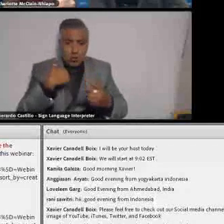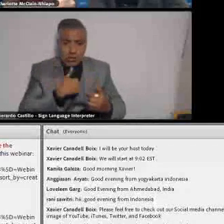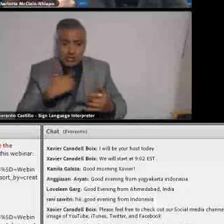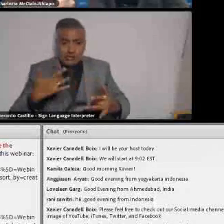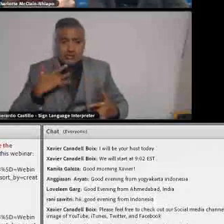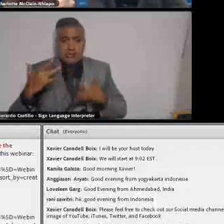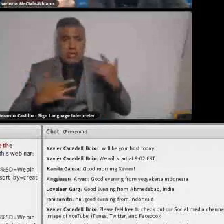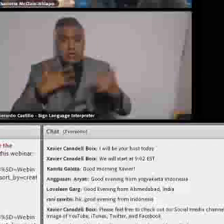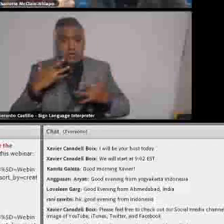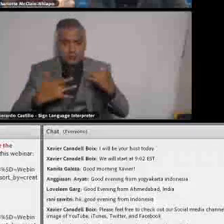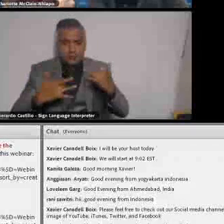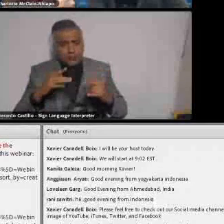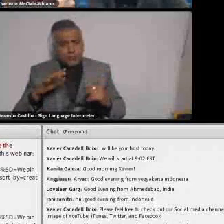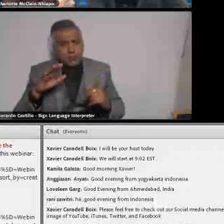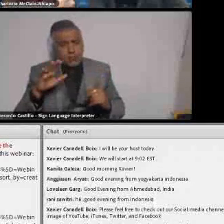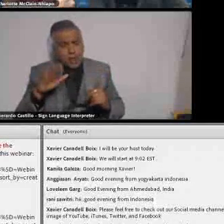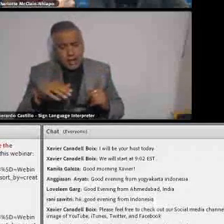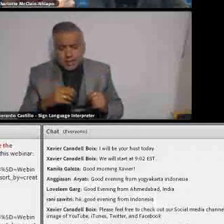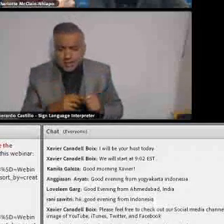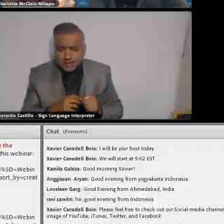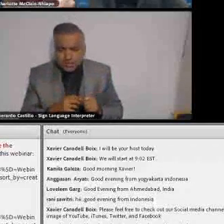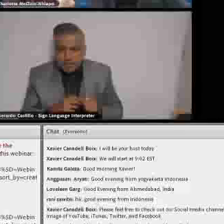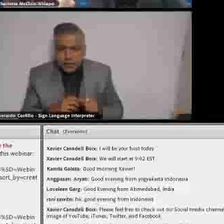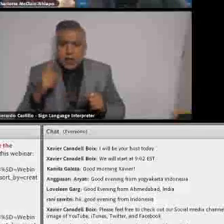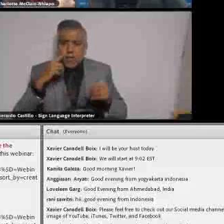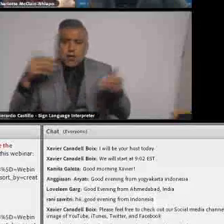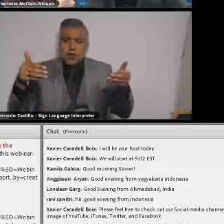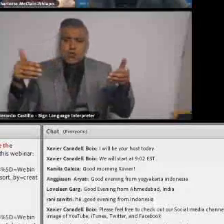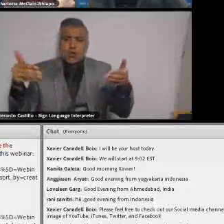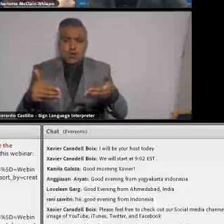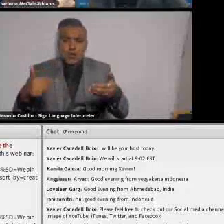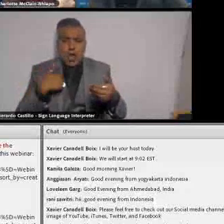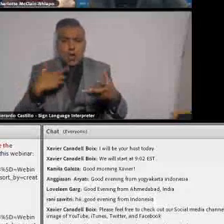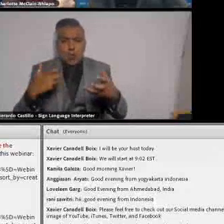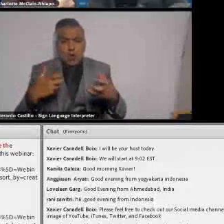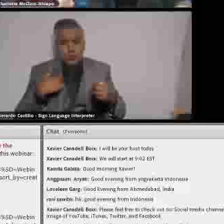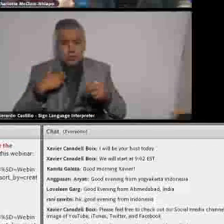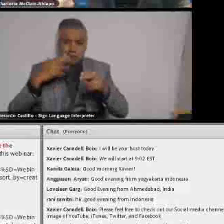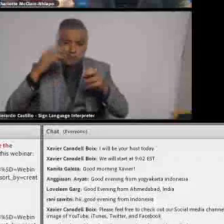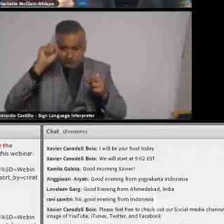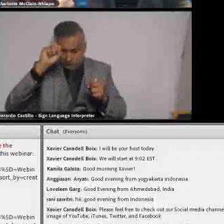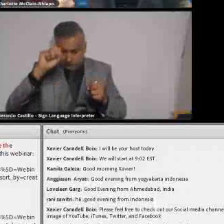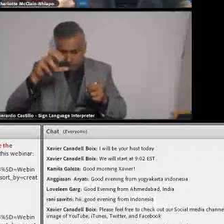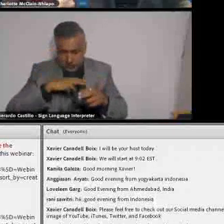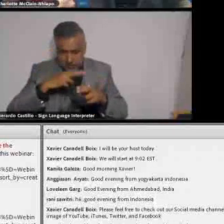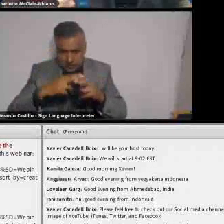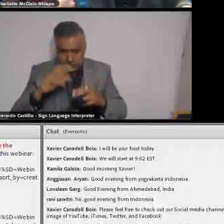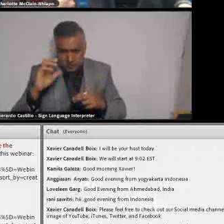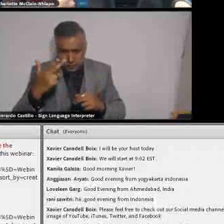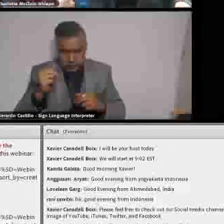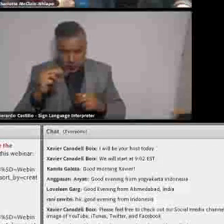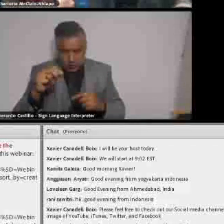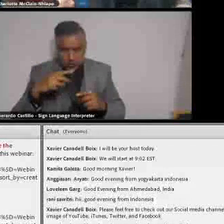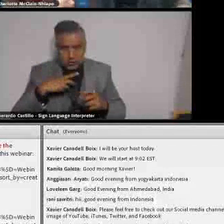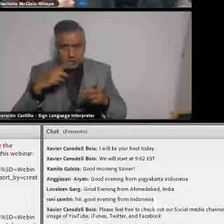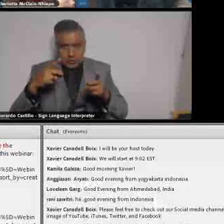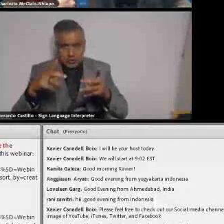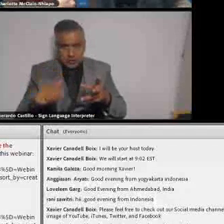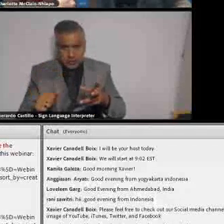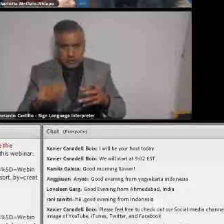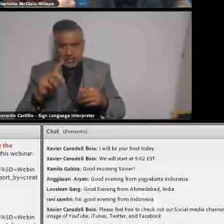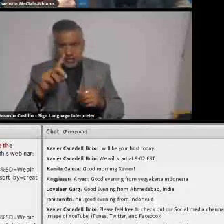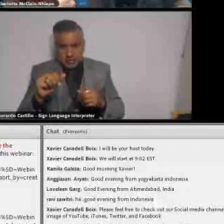that. And just by way of introduction, I wanted to start off by saying my name is Charlotte McLean and Thapo. I'm the Disability Advisor